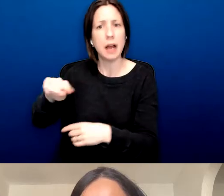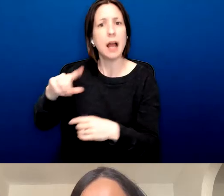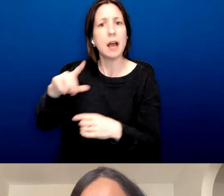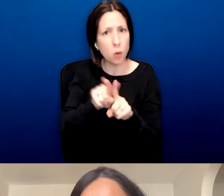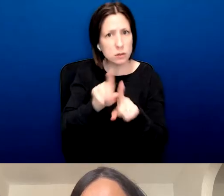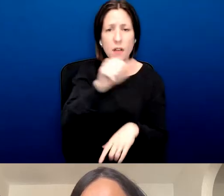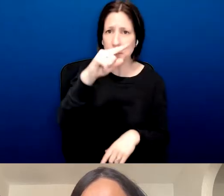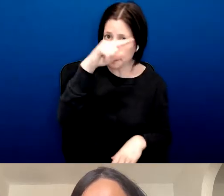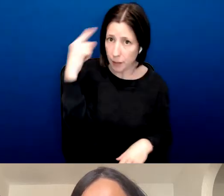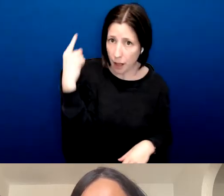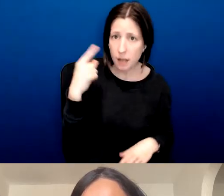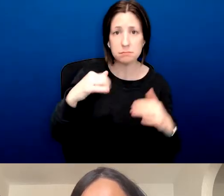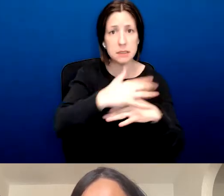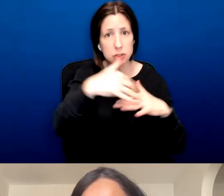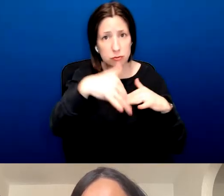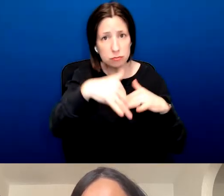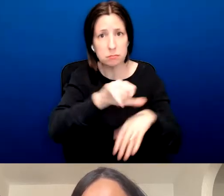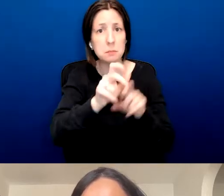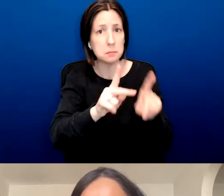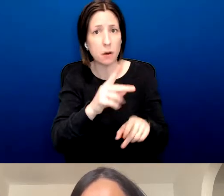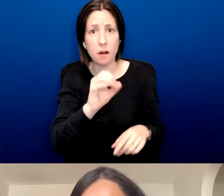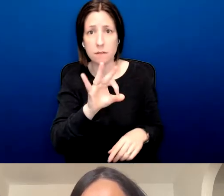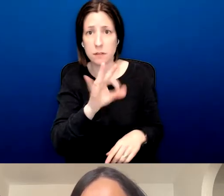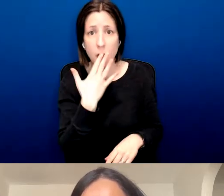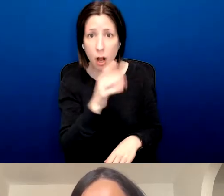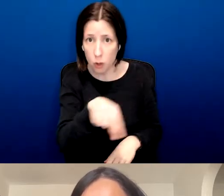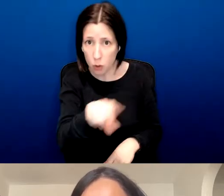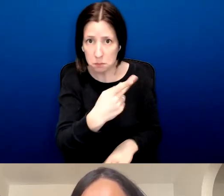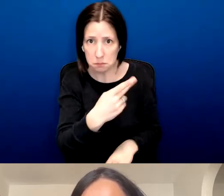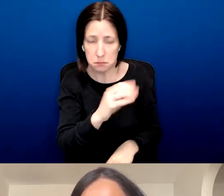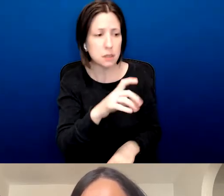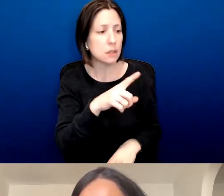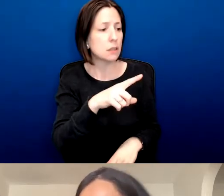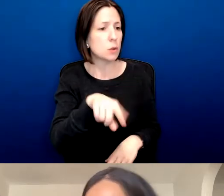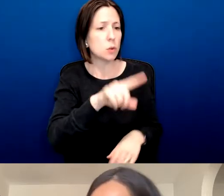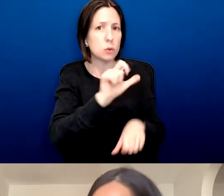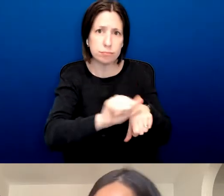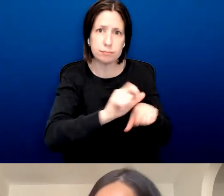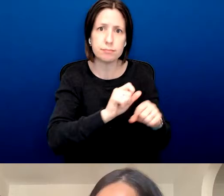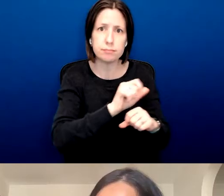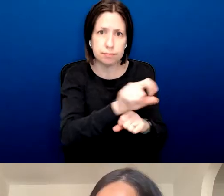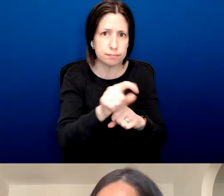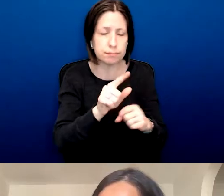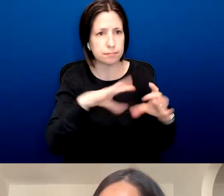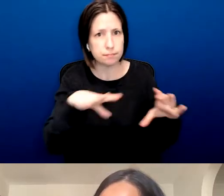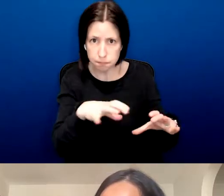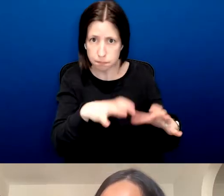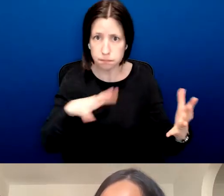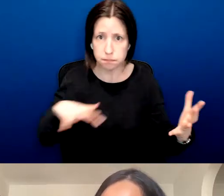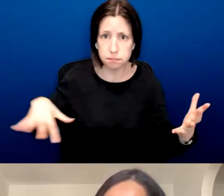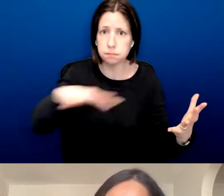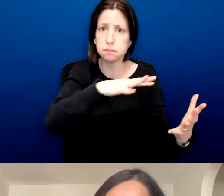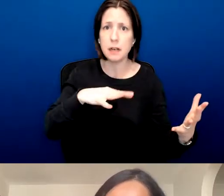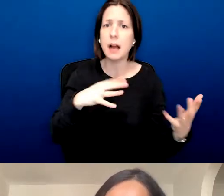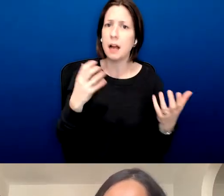doing in what might, to some people, not to us women, work who are concerned with